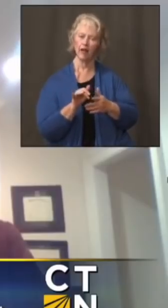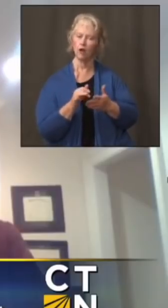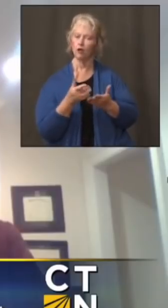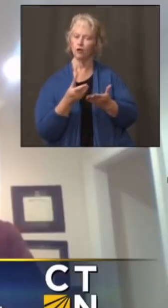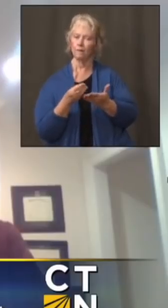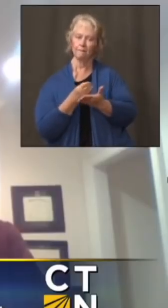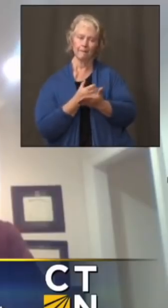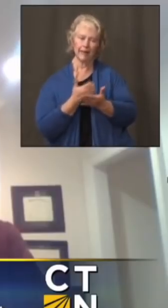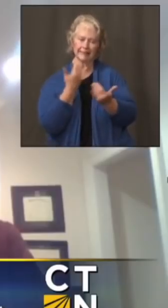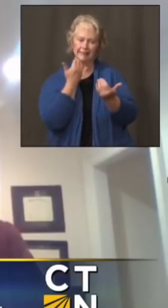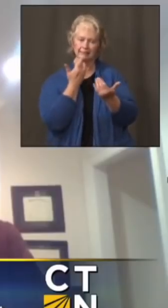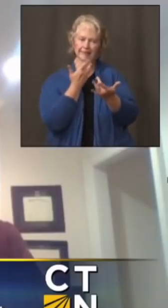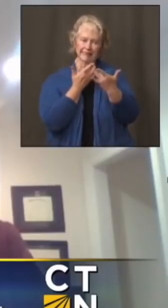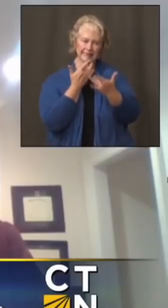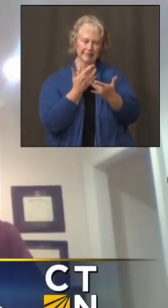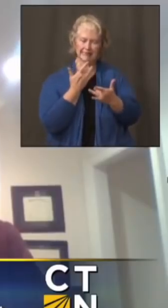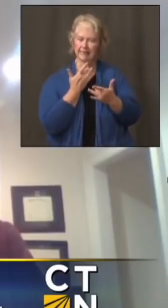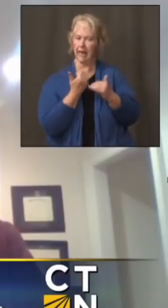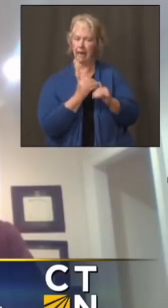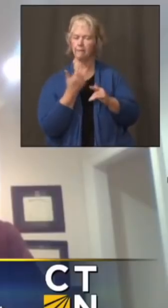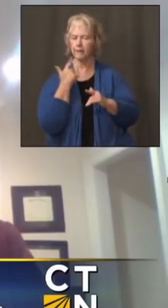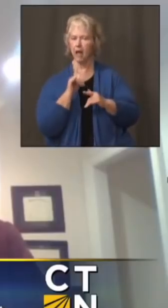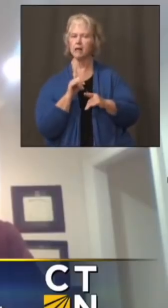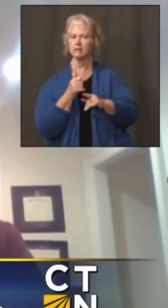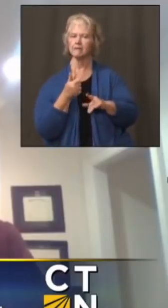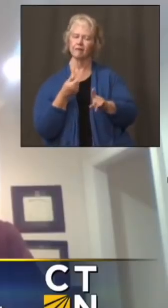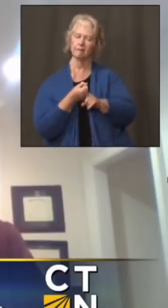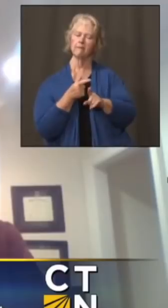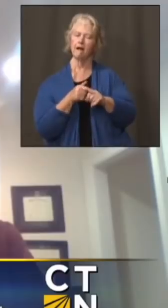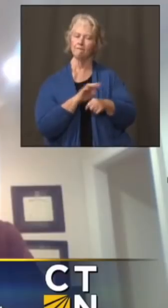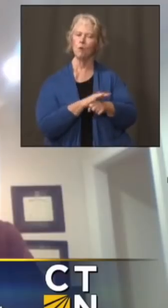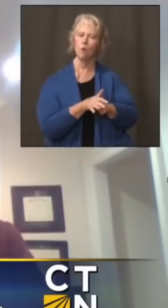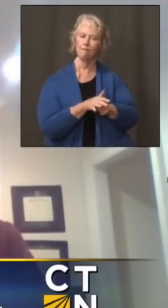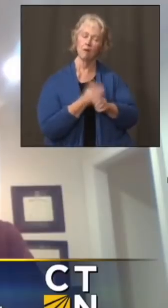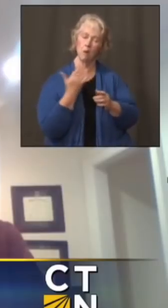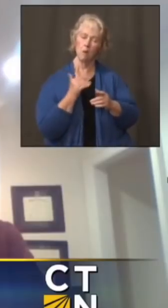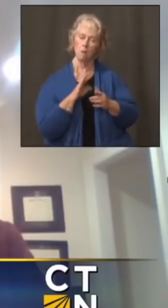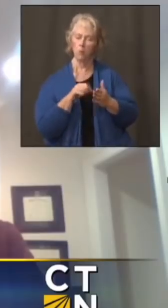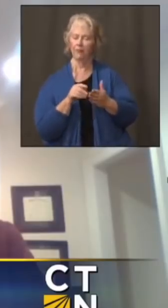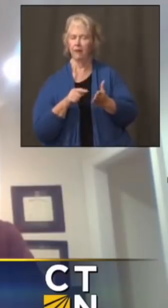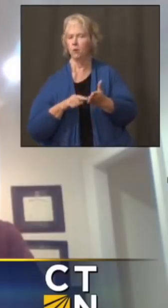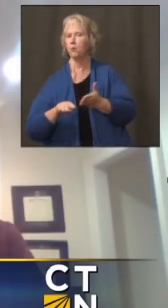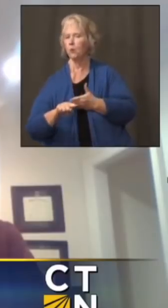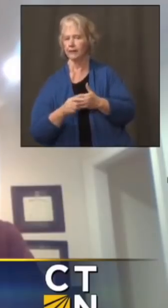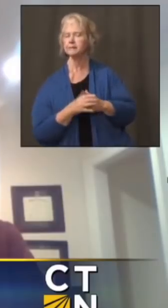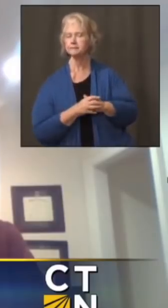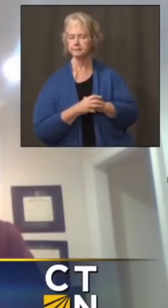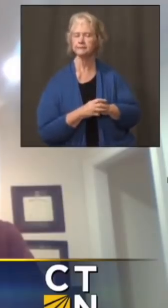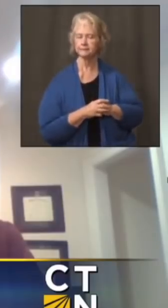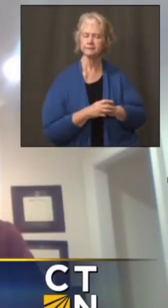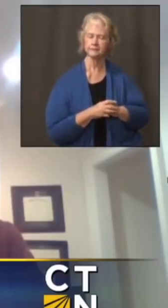COVID. So I'm hopeful we can roll it out quite soon, certainly within the next week or so.